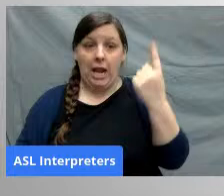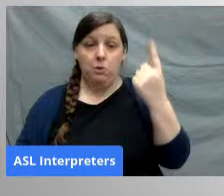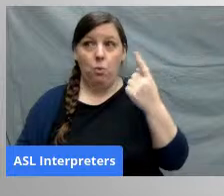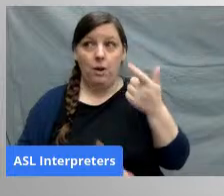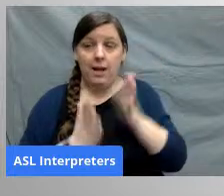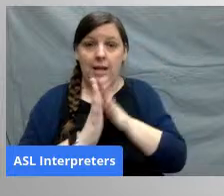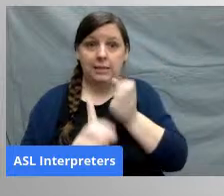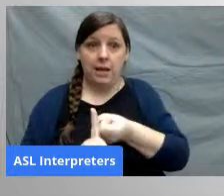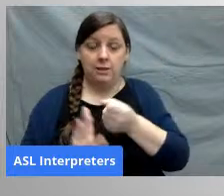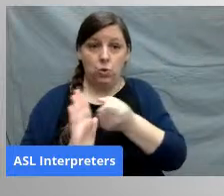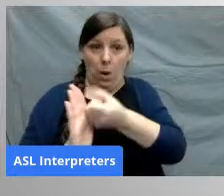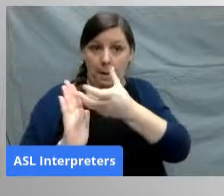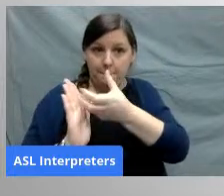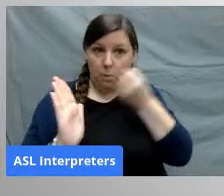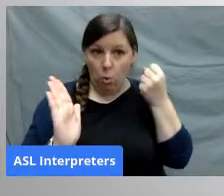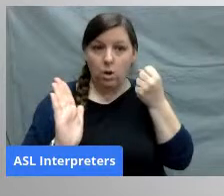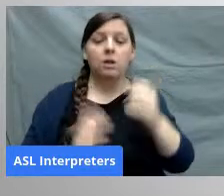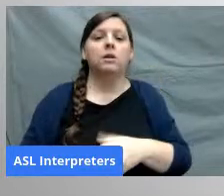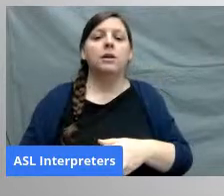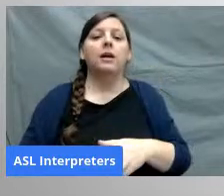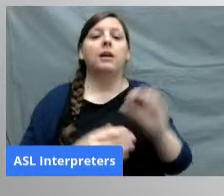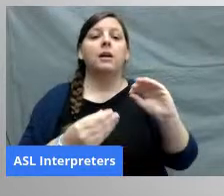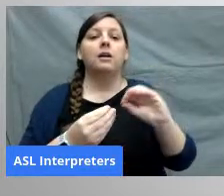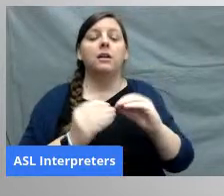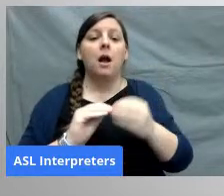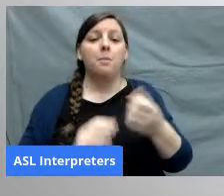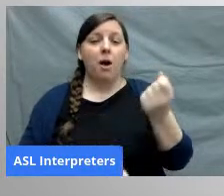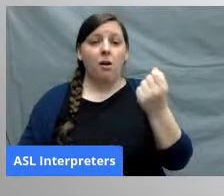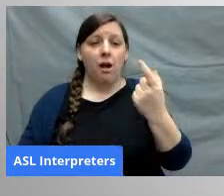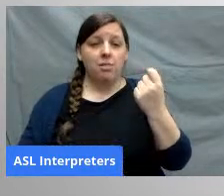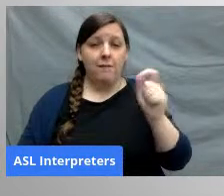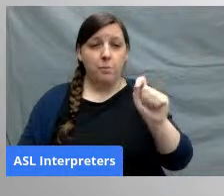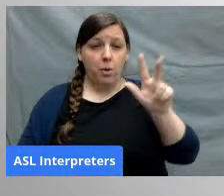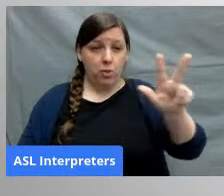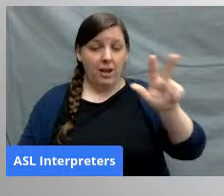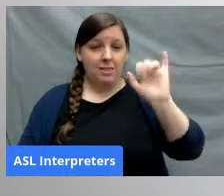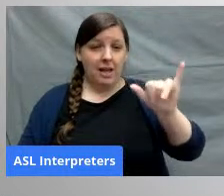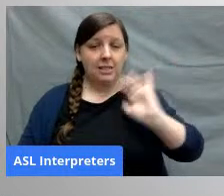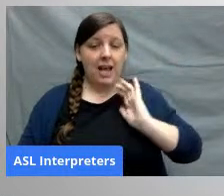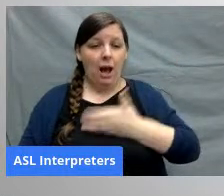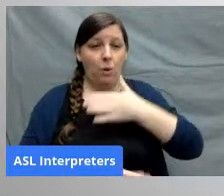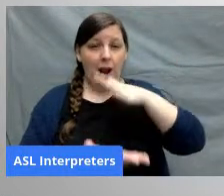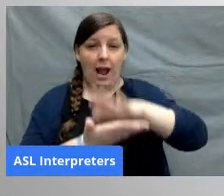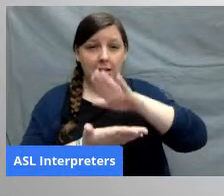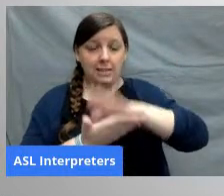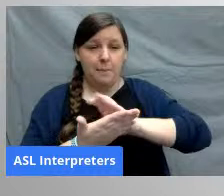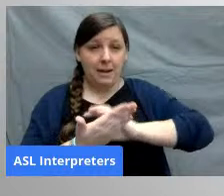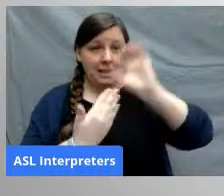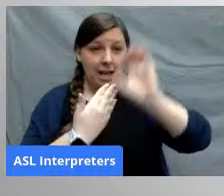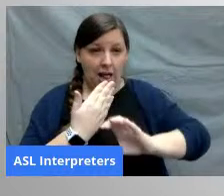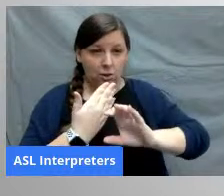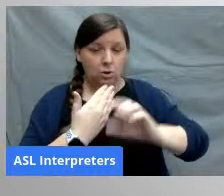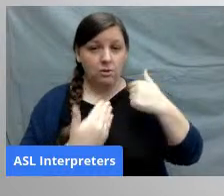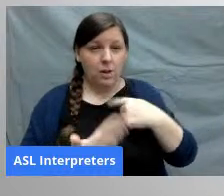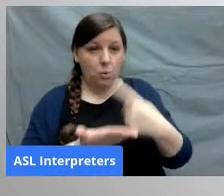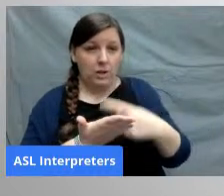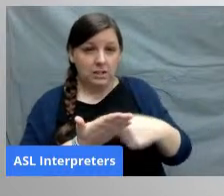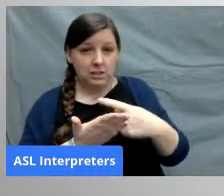off. 11.3, and this is our academic calendar that was discussed